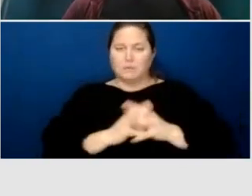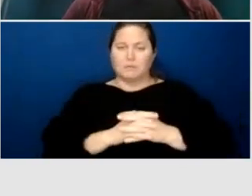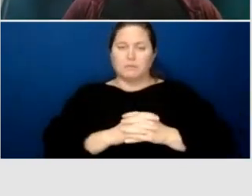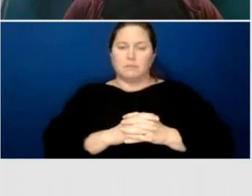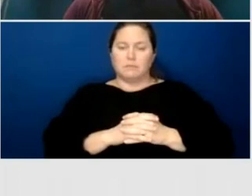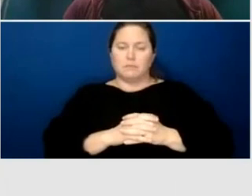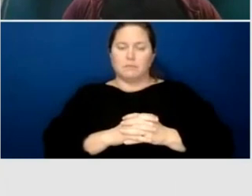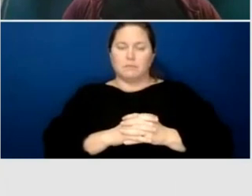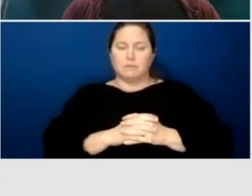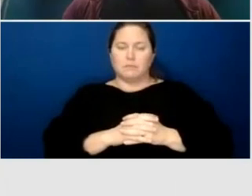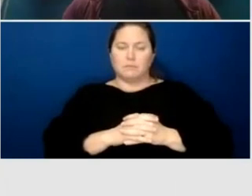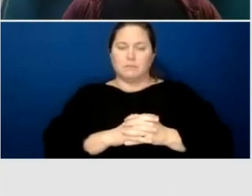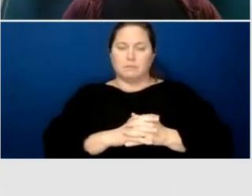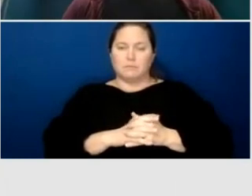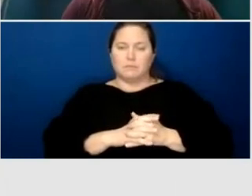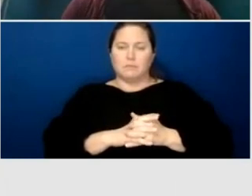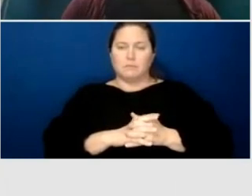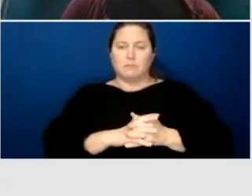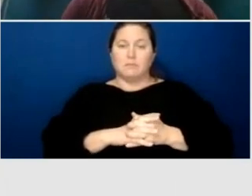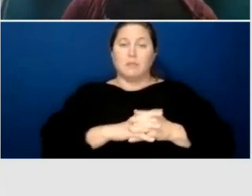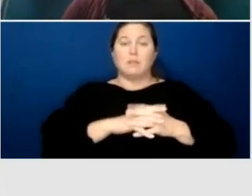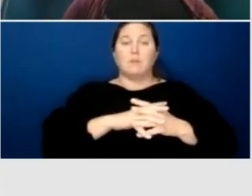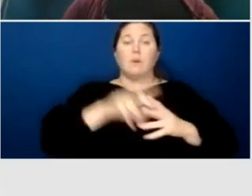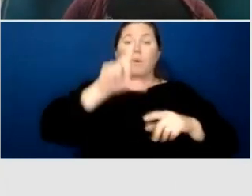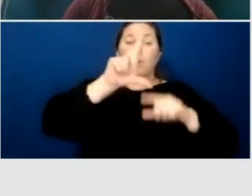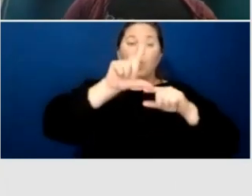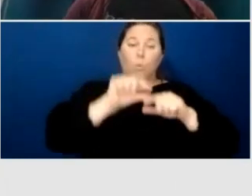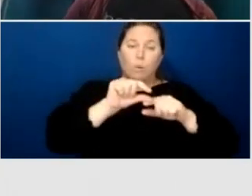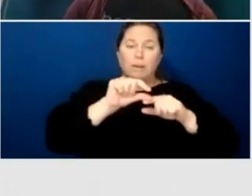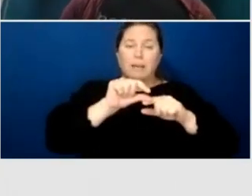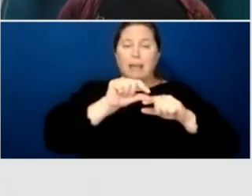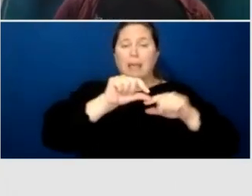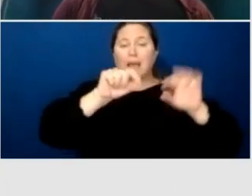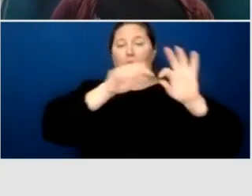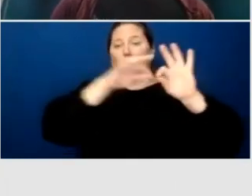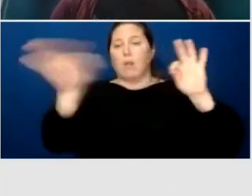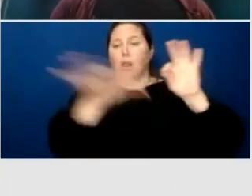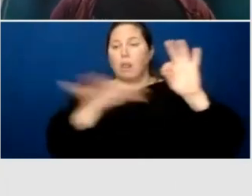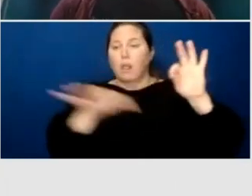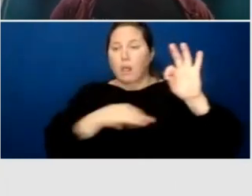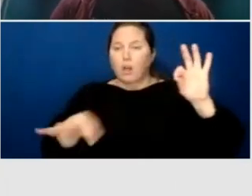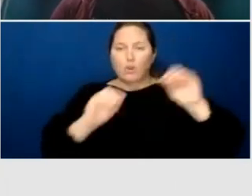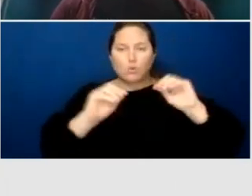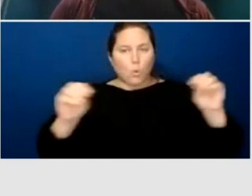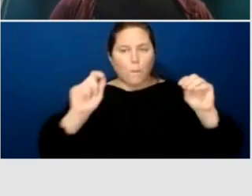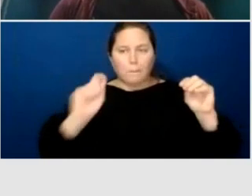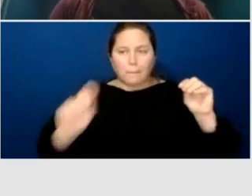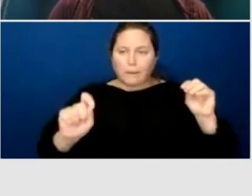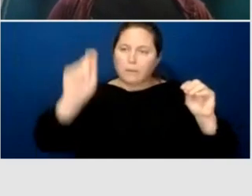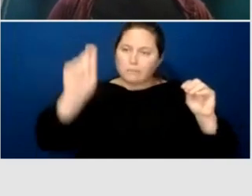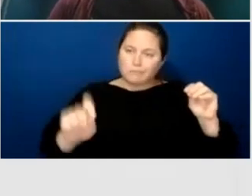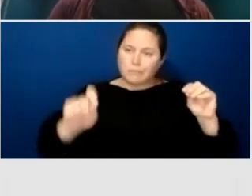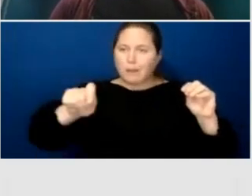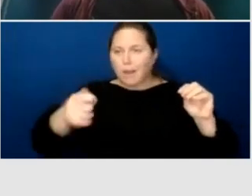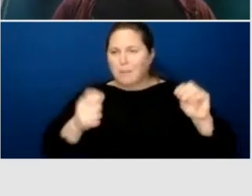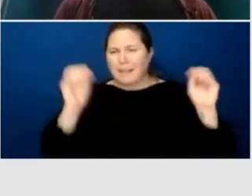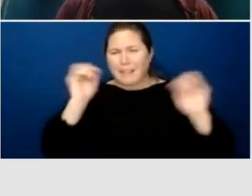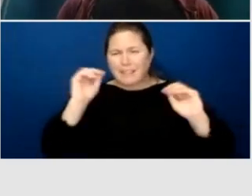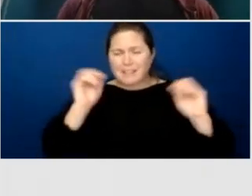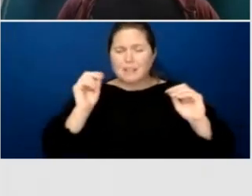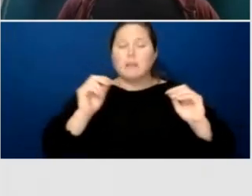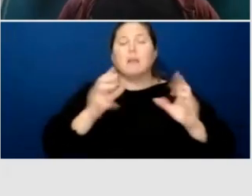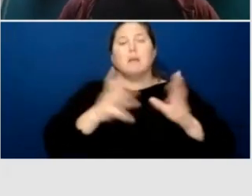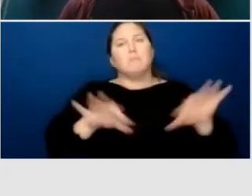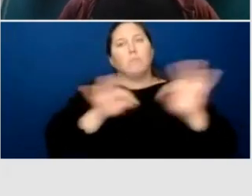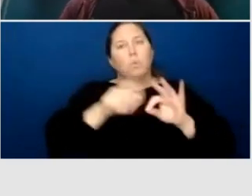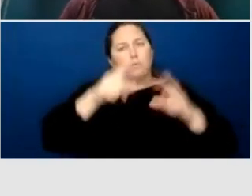lowercase everything, no punctuation, run-on sentences? Any hands up for that? We have to work on these skills, because even